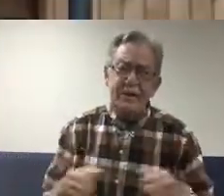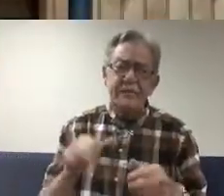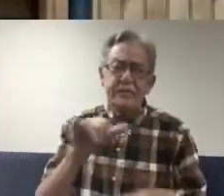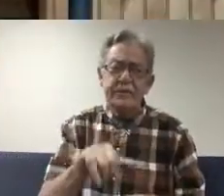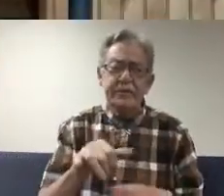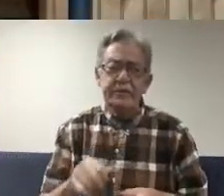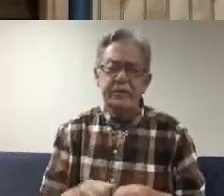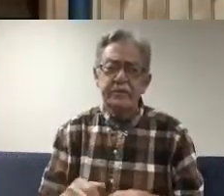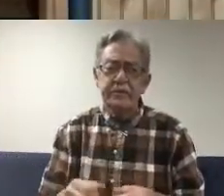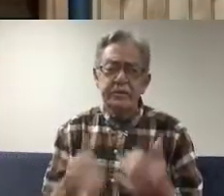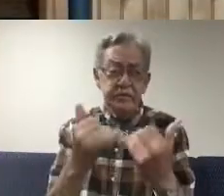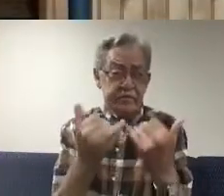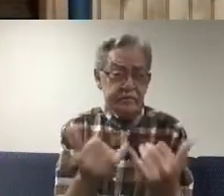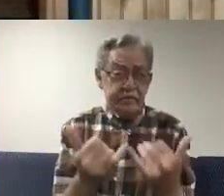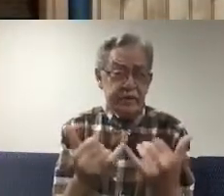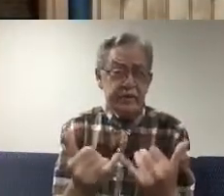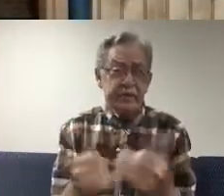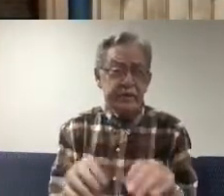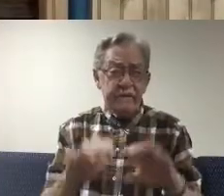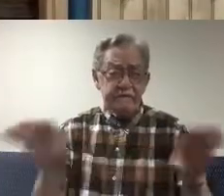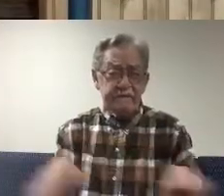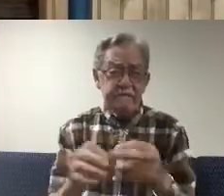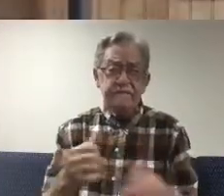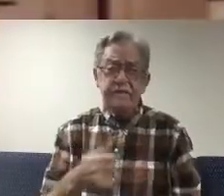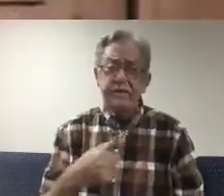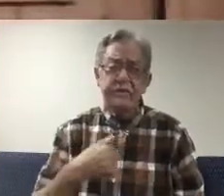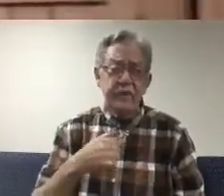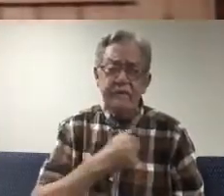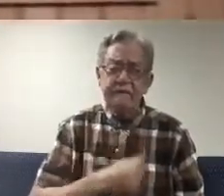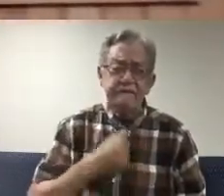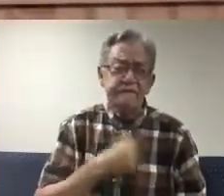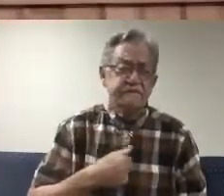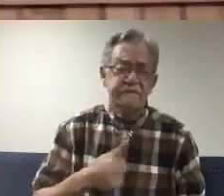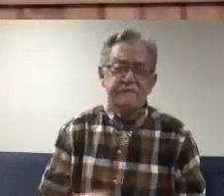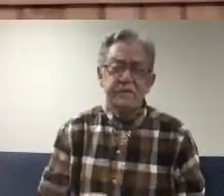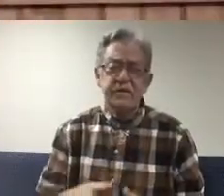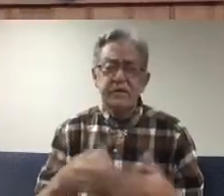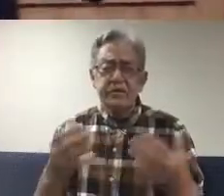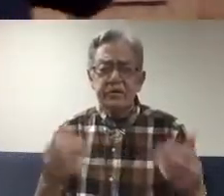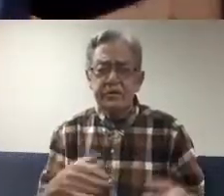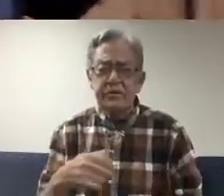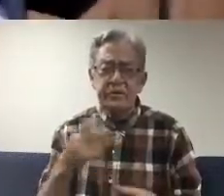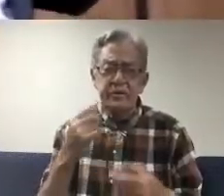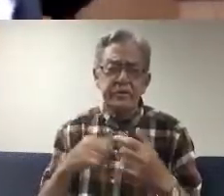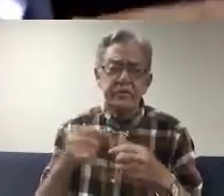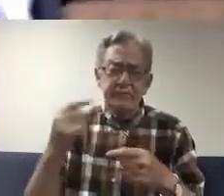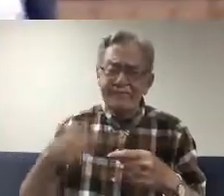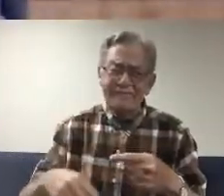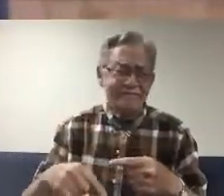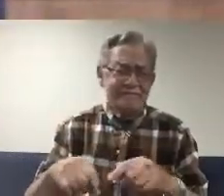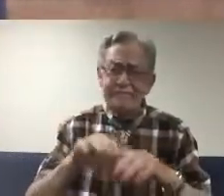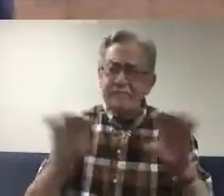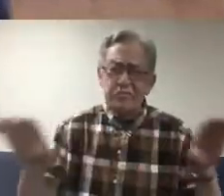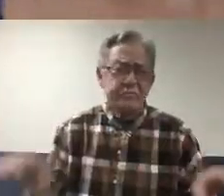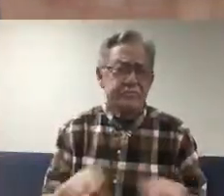dead in the trespasses and sins in which you once walked." In other words, you not only walked